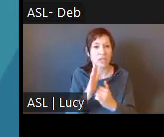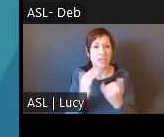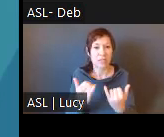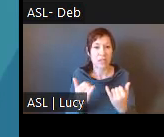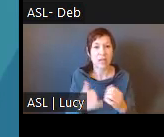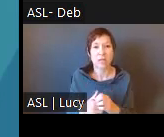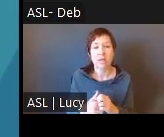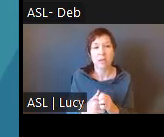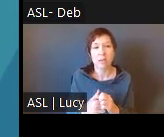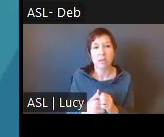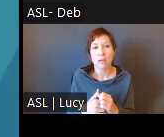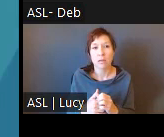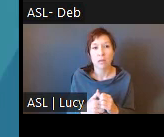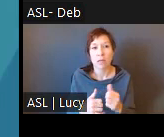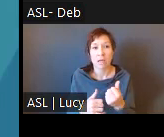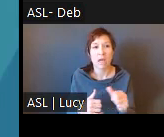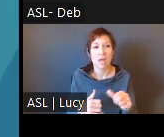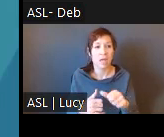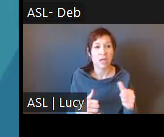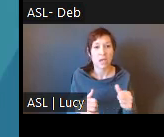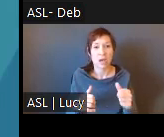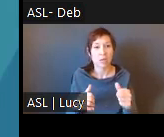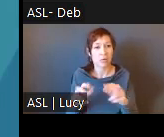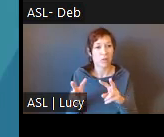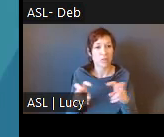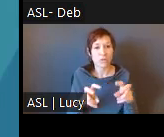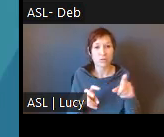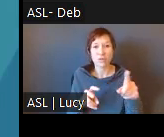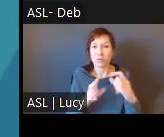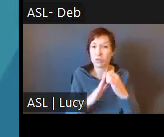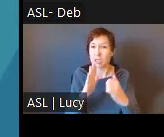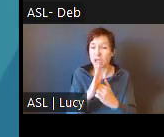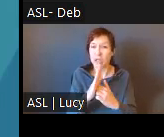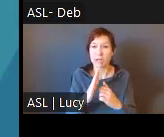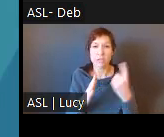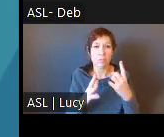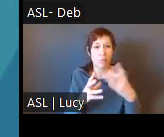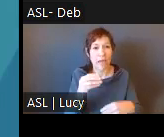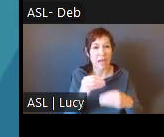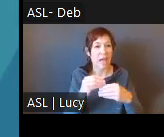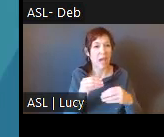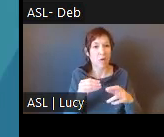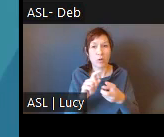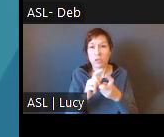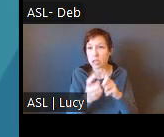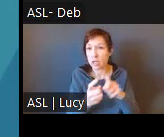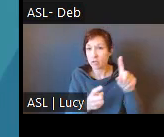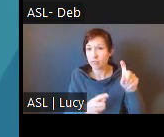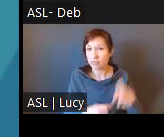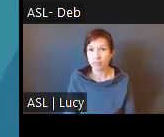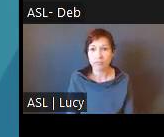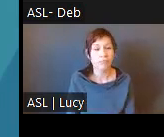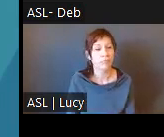anyone on the council have additional issues within these topic areas that they would like to highlight at this time?